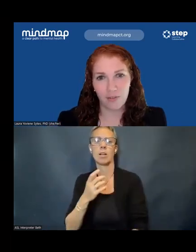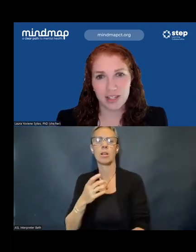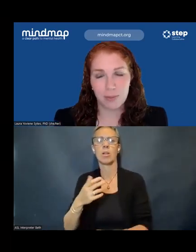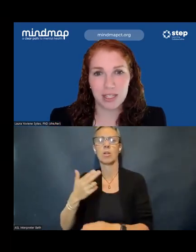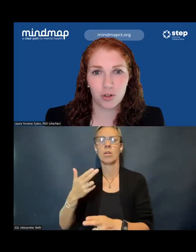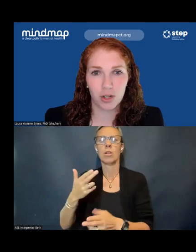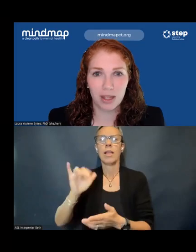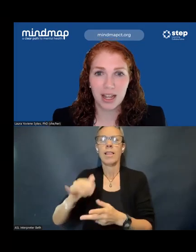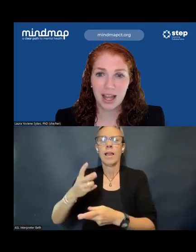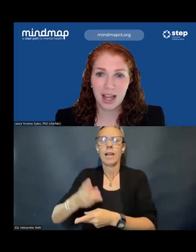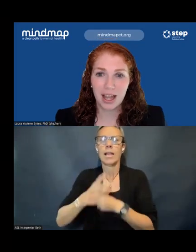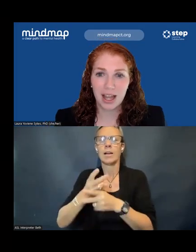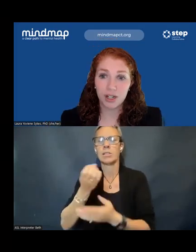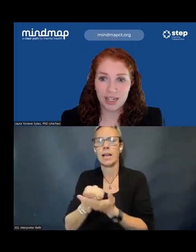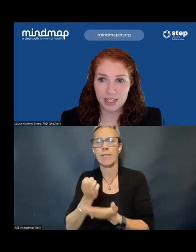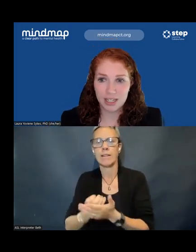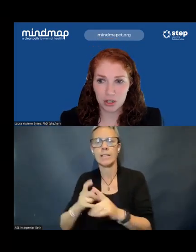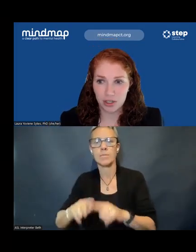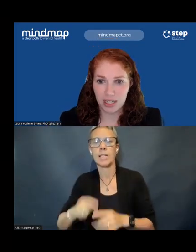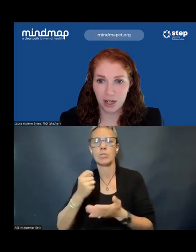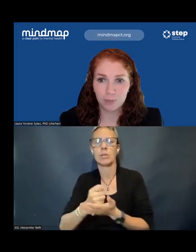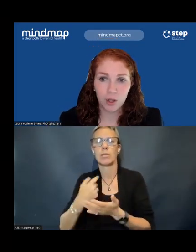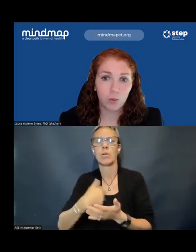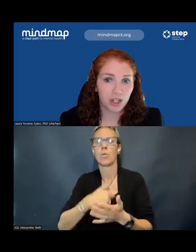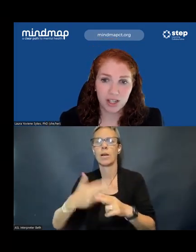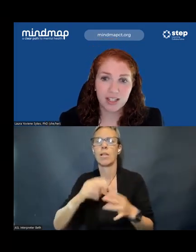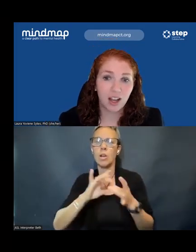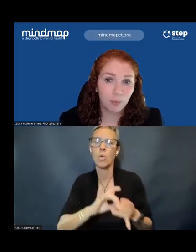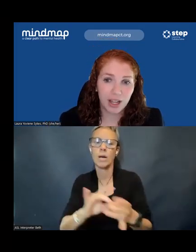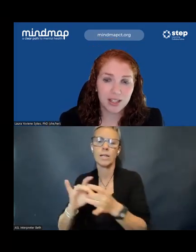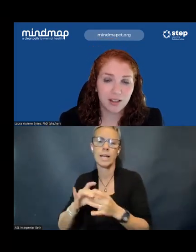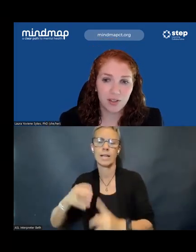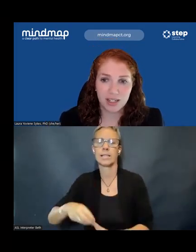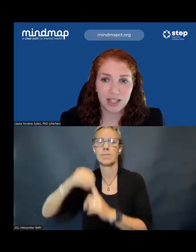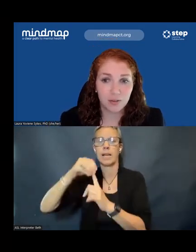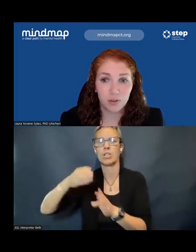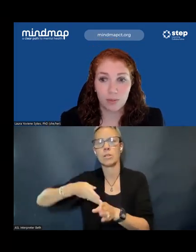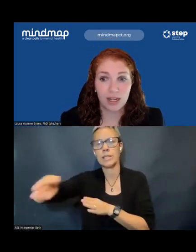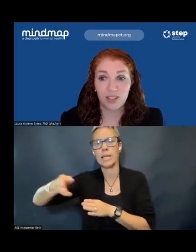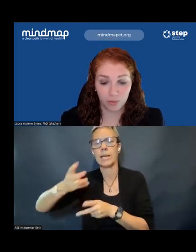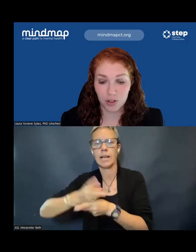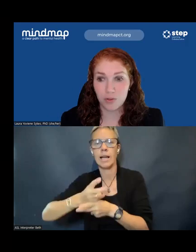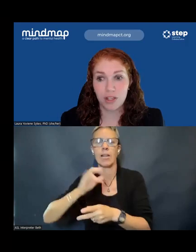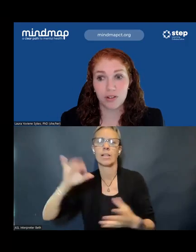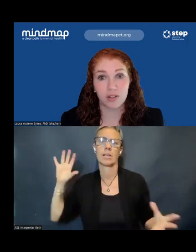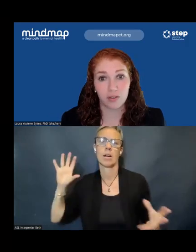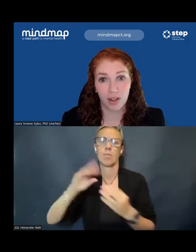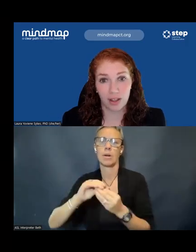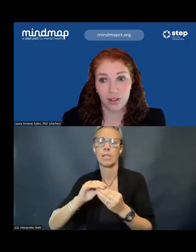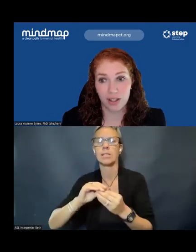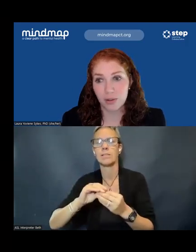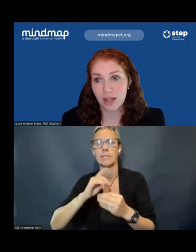or the evidence-based treatment, coordinated specialty care, which is a comprehensive and intensive treatment in the first few years